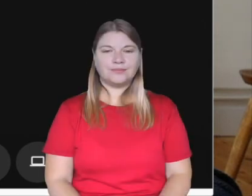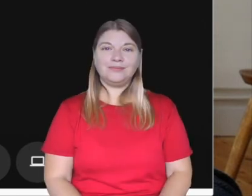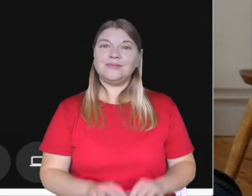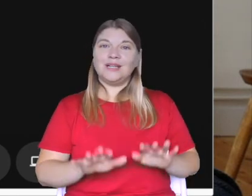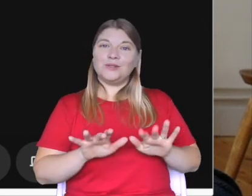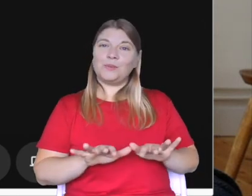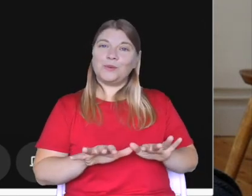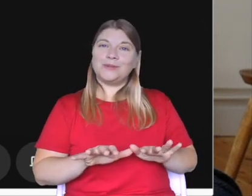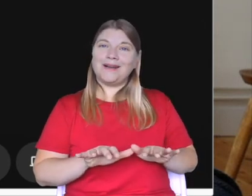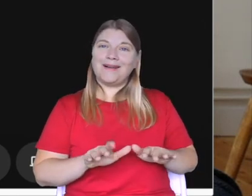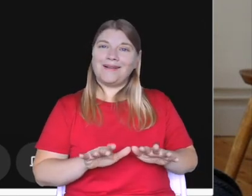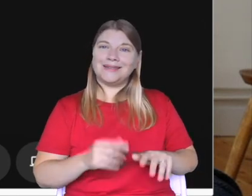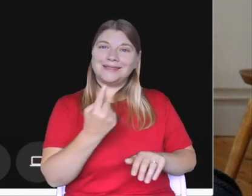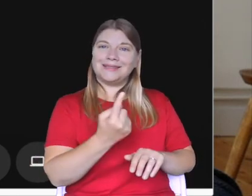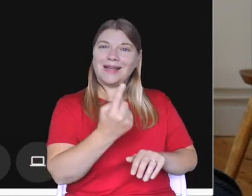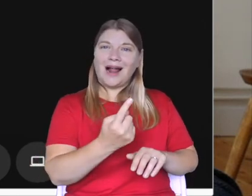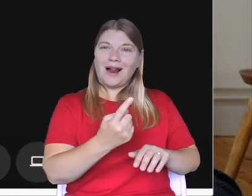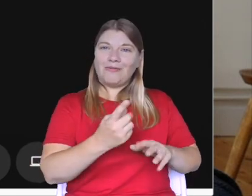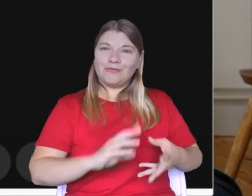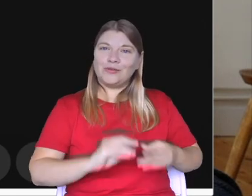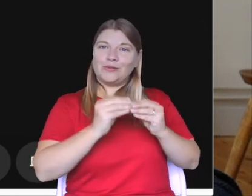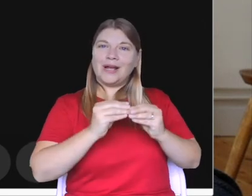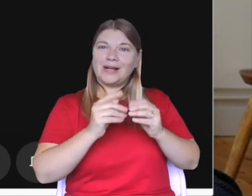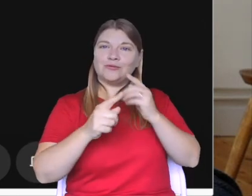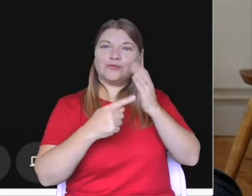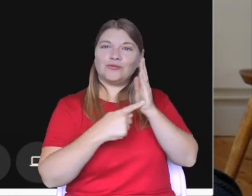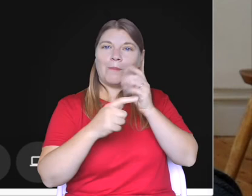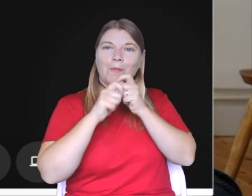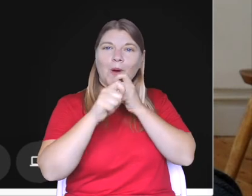And that just plays an instrument.